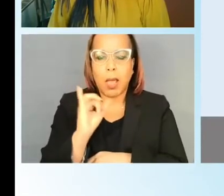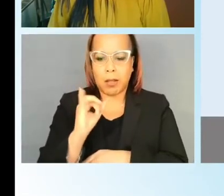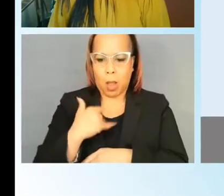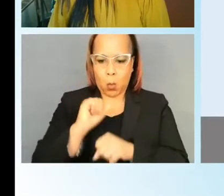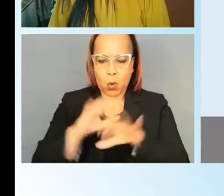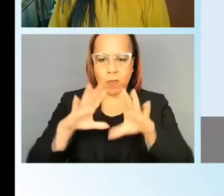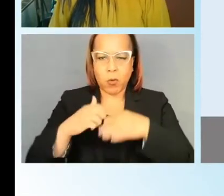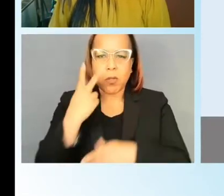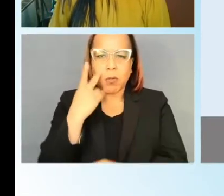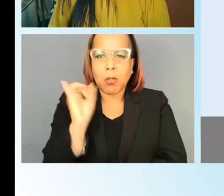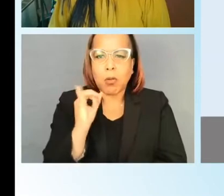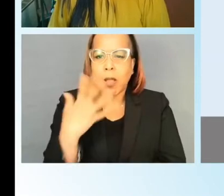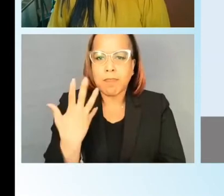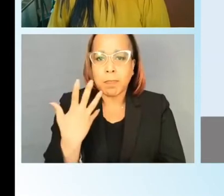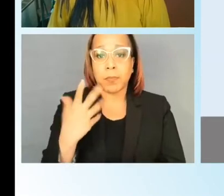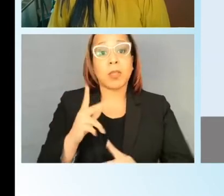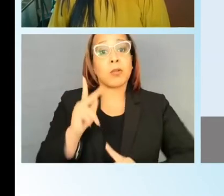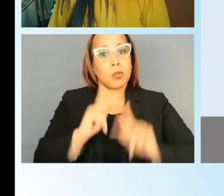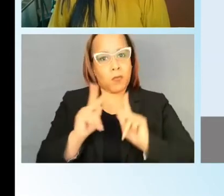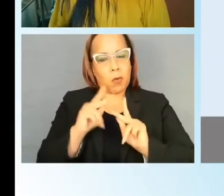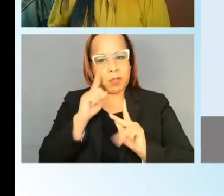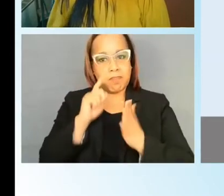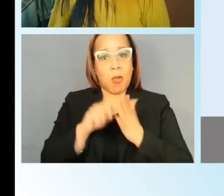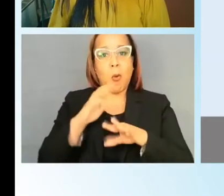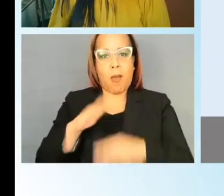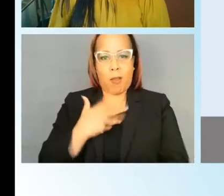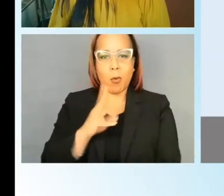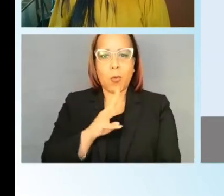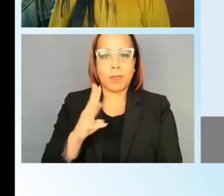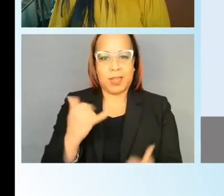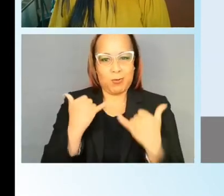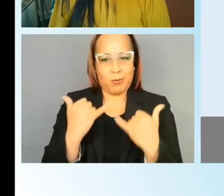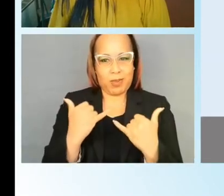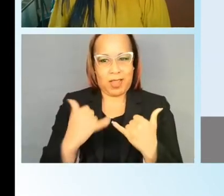like? And so folks can find that on our website today.